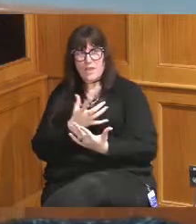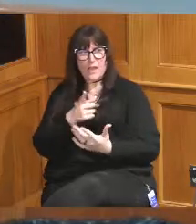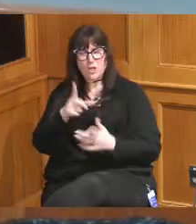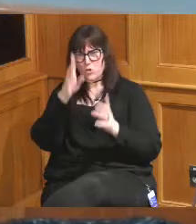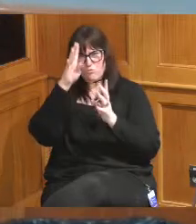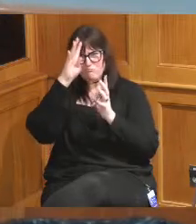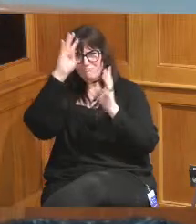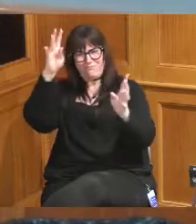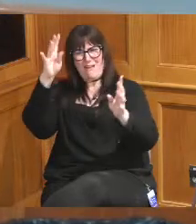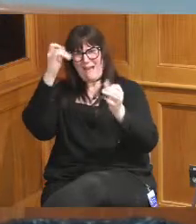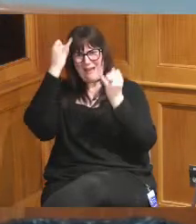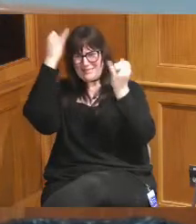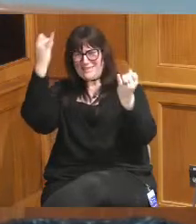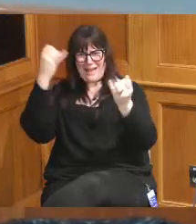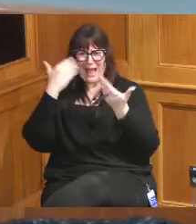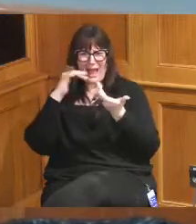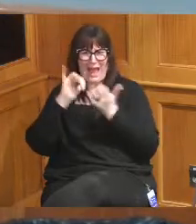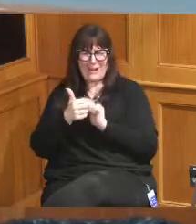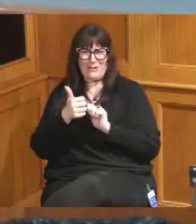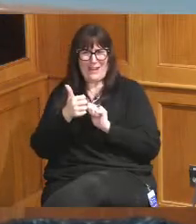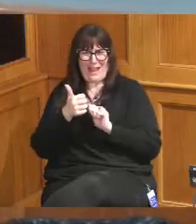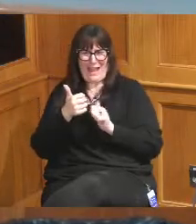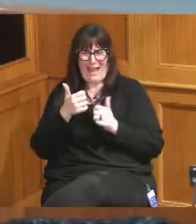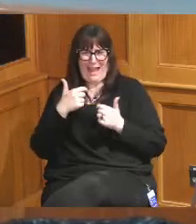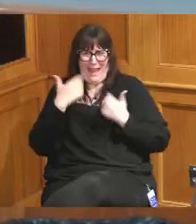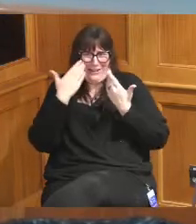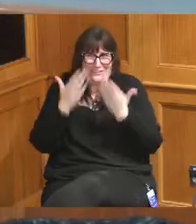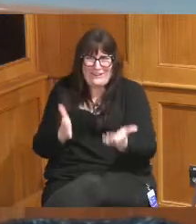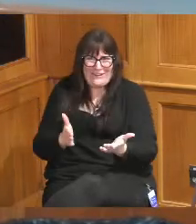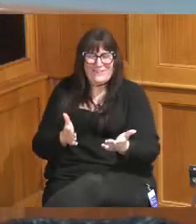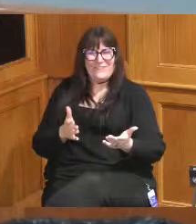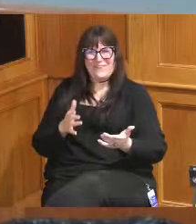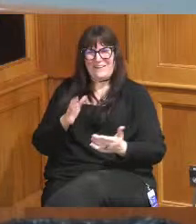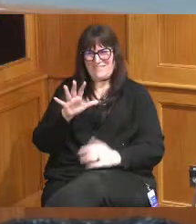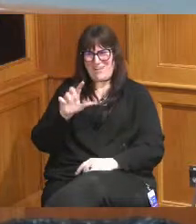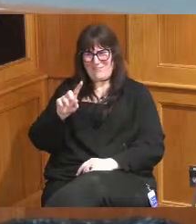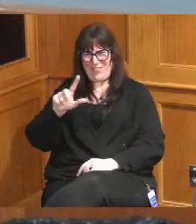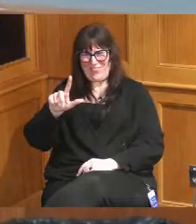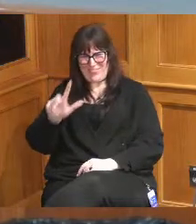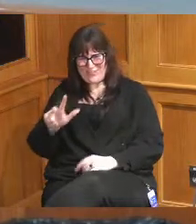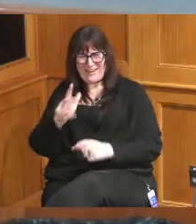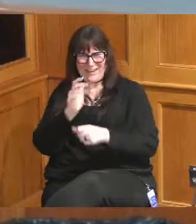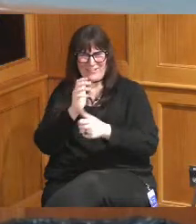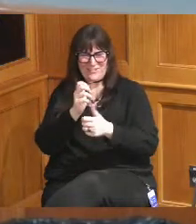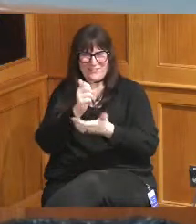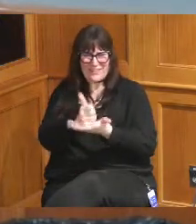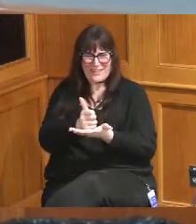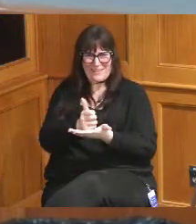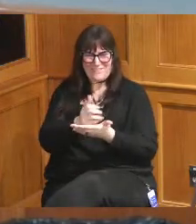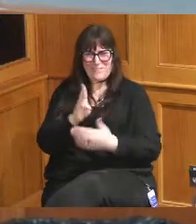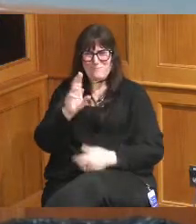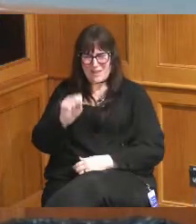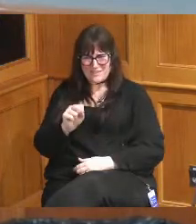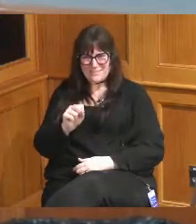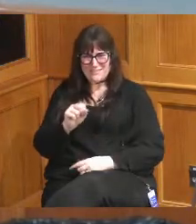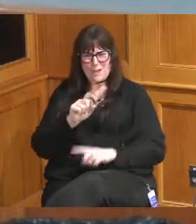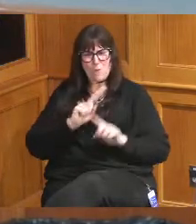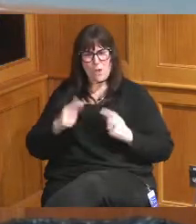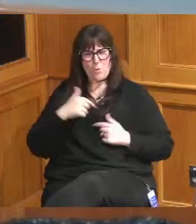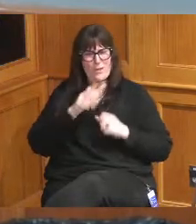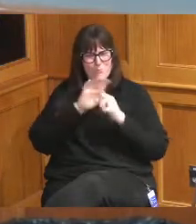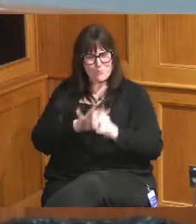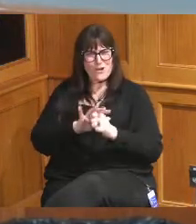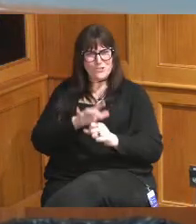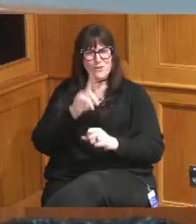crazy idea. I still don't know how you came up with the 5013 relief bus. Still trying to figure it out. Even when we put pressure on you about